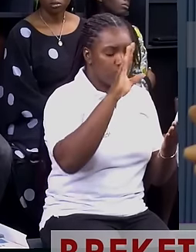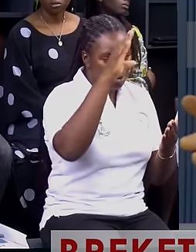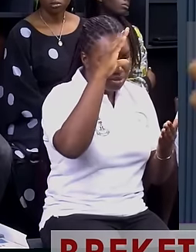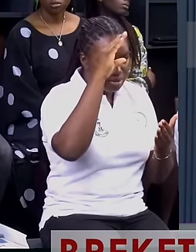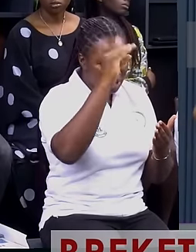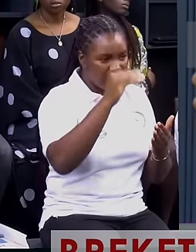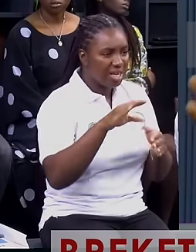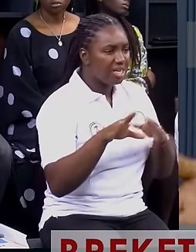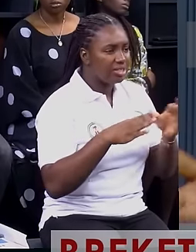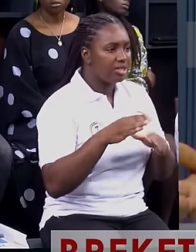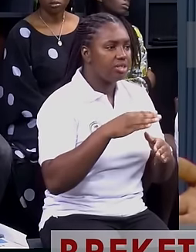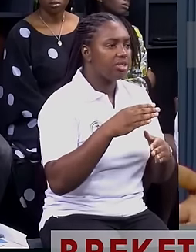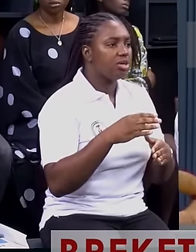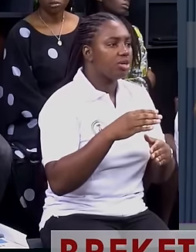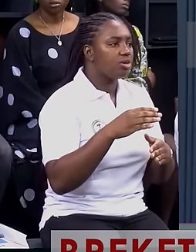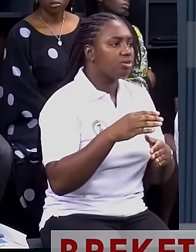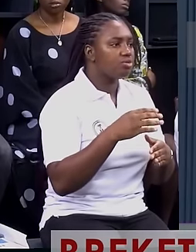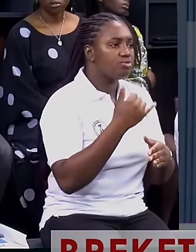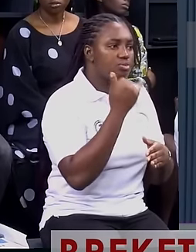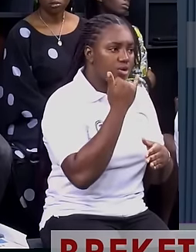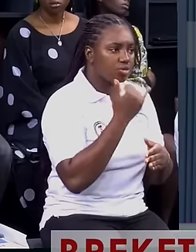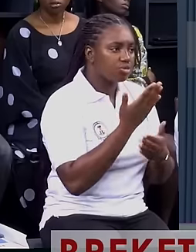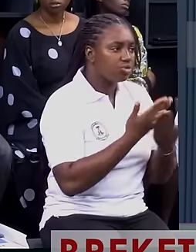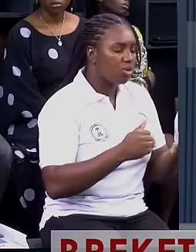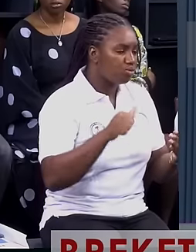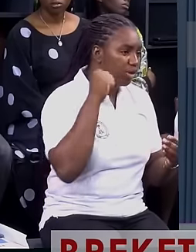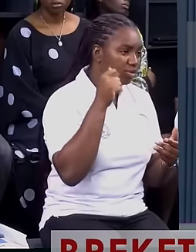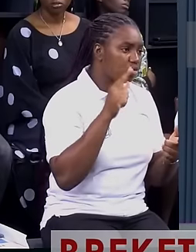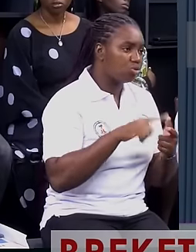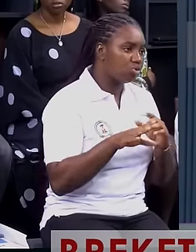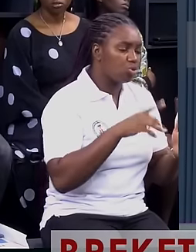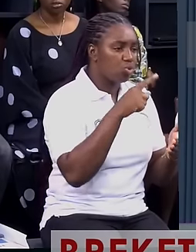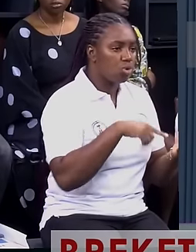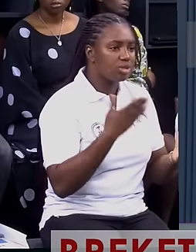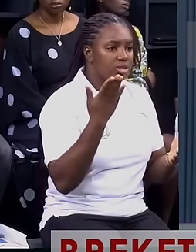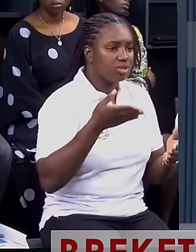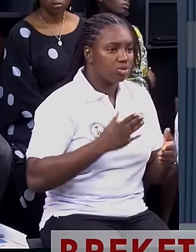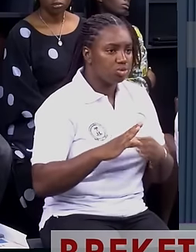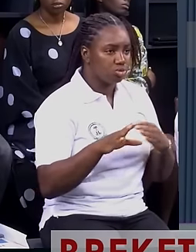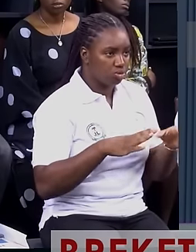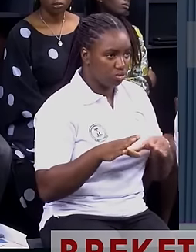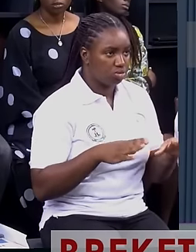did what they were supposed to do. Some refused to do what they are supposed to do, sir.